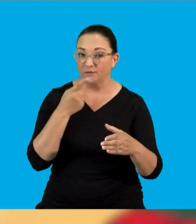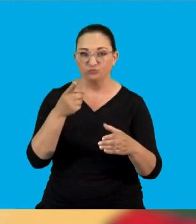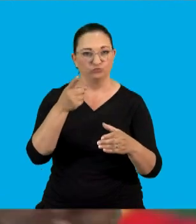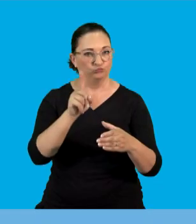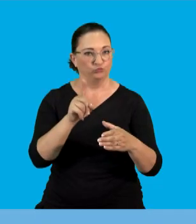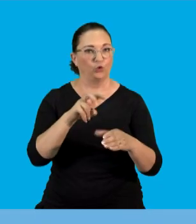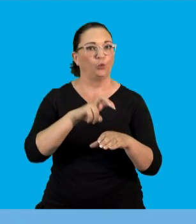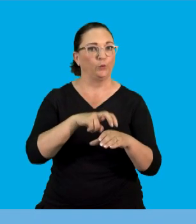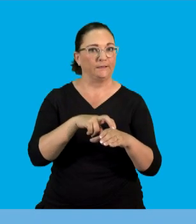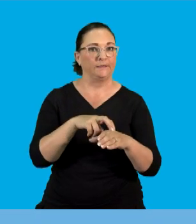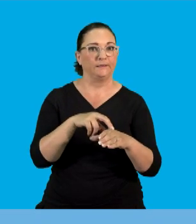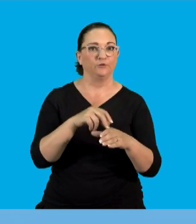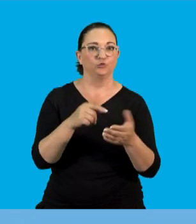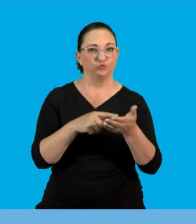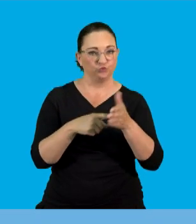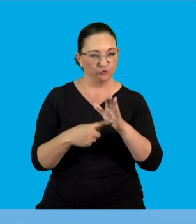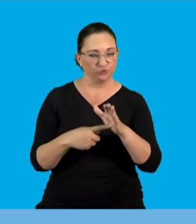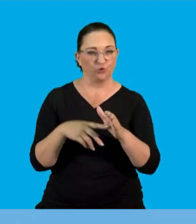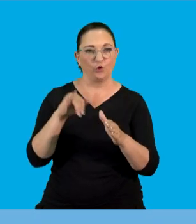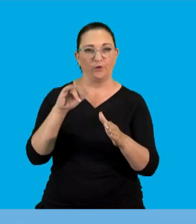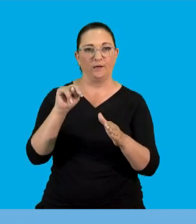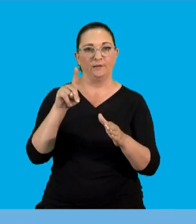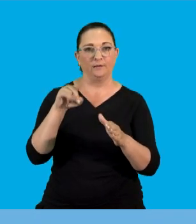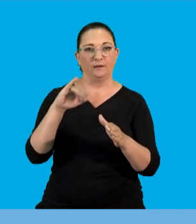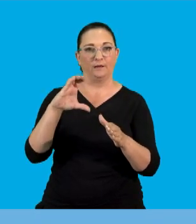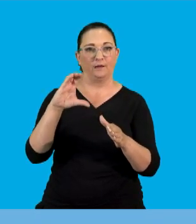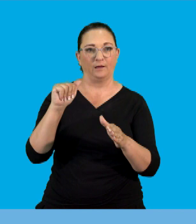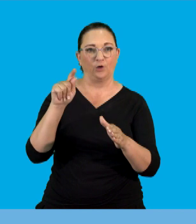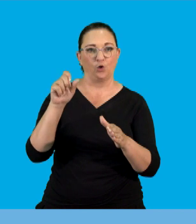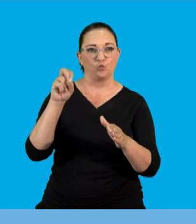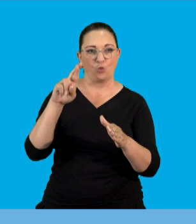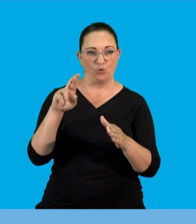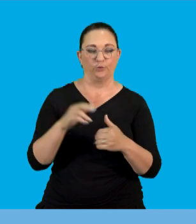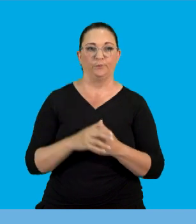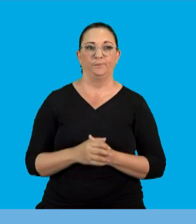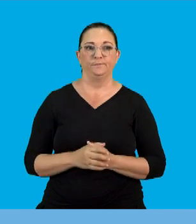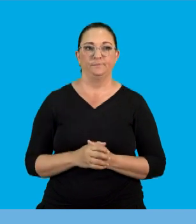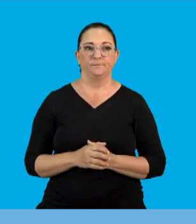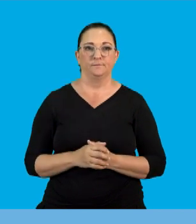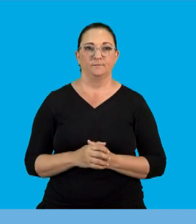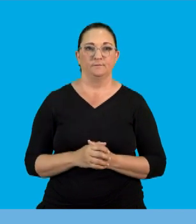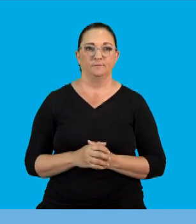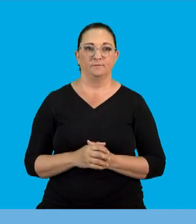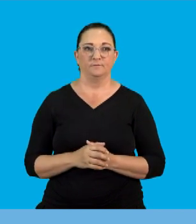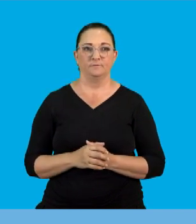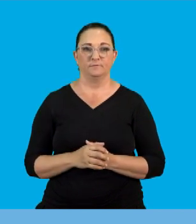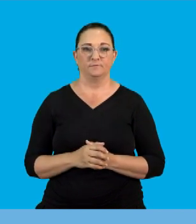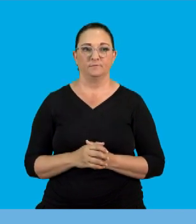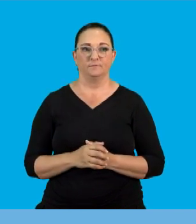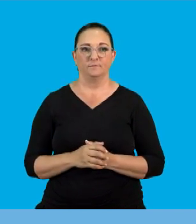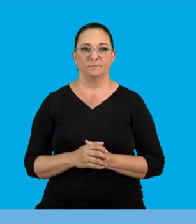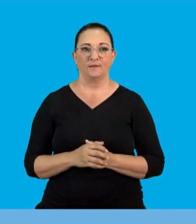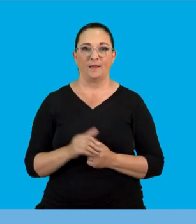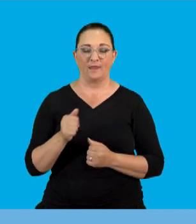neutral. So a few drops of a universal indicator is added to an unknown solution in a test tube. The color of the indicator